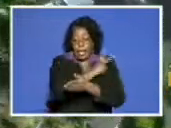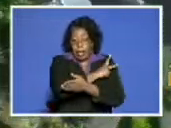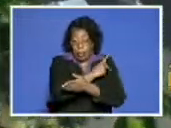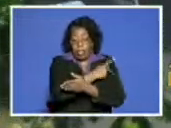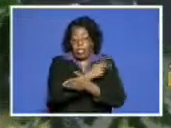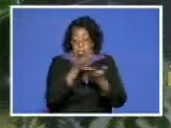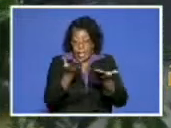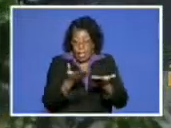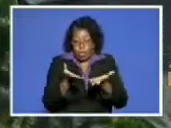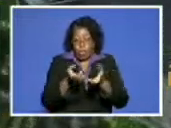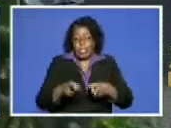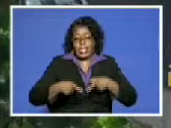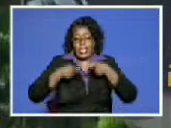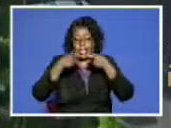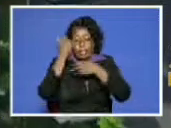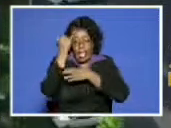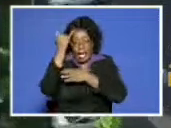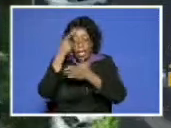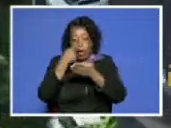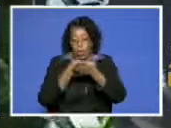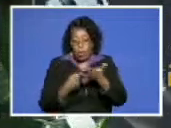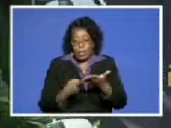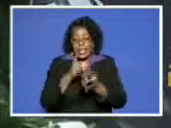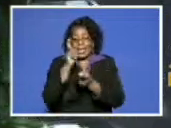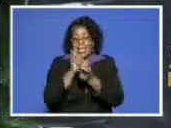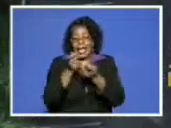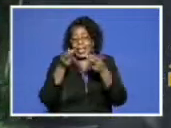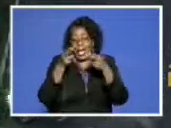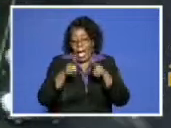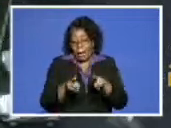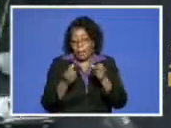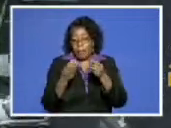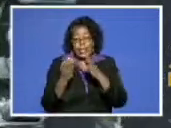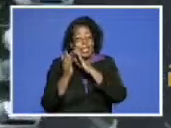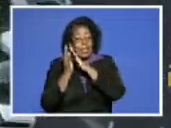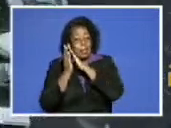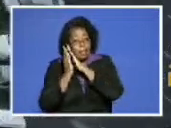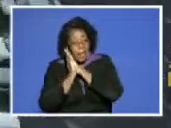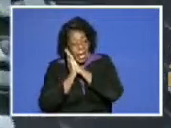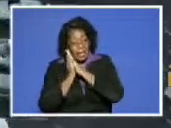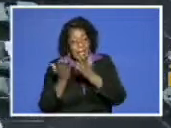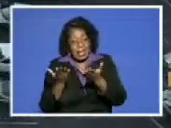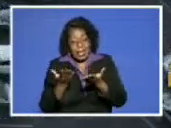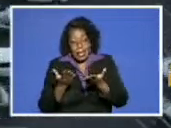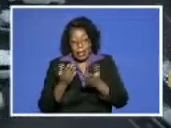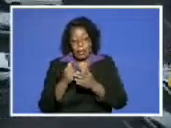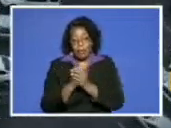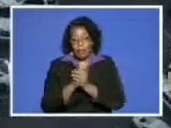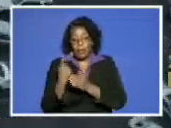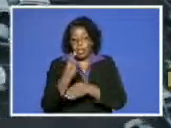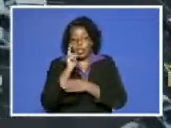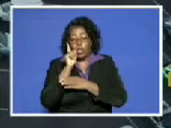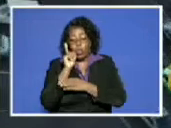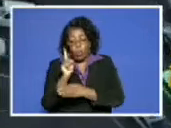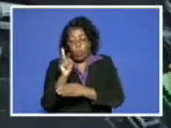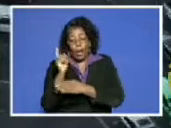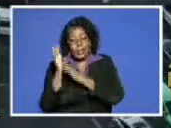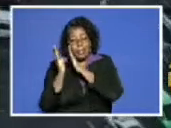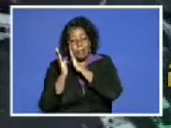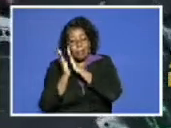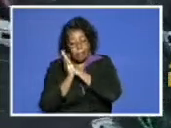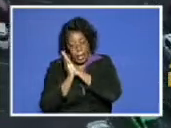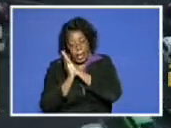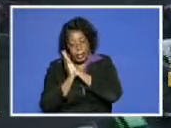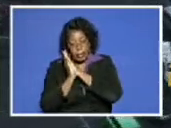give you an idea as to what is happening here. The number of bed space available, only one particular bed space is